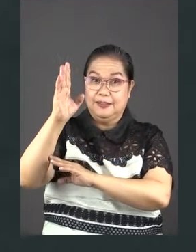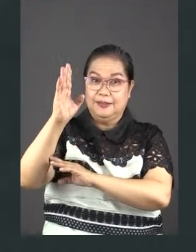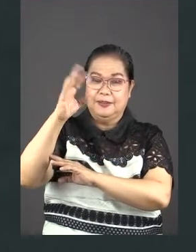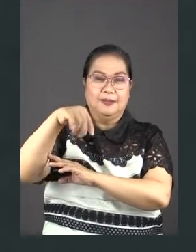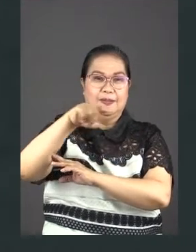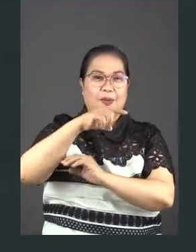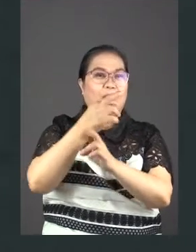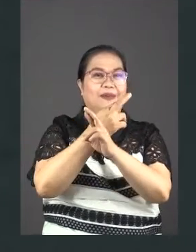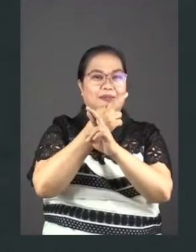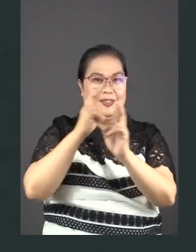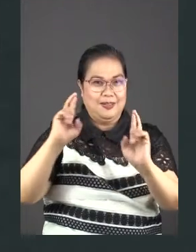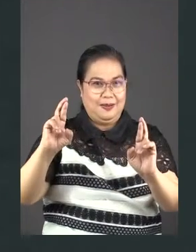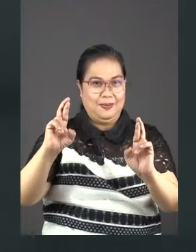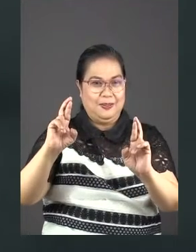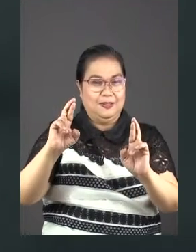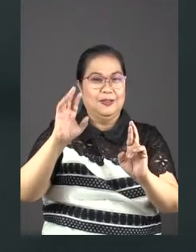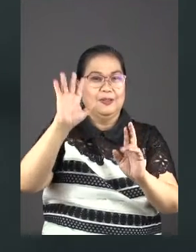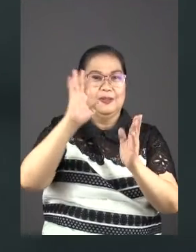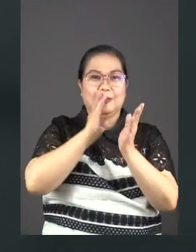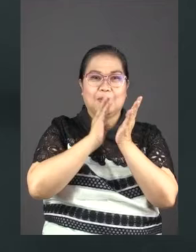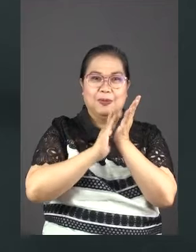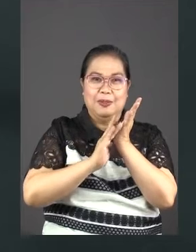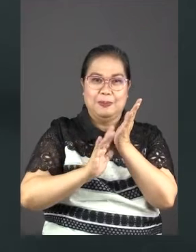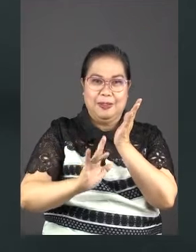have redemption through His blood.